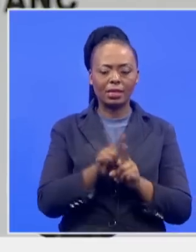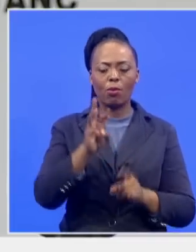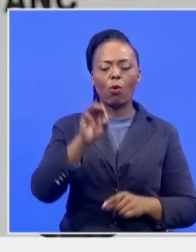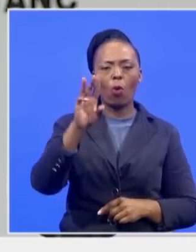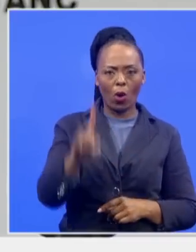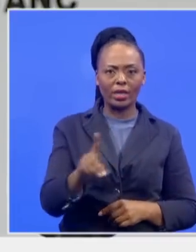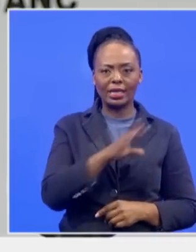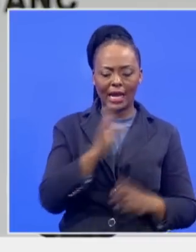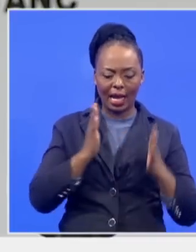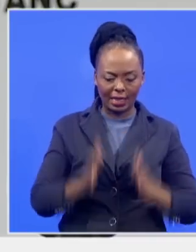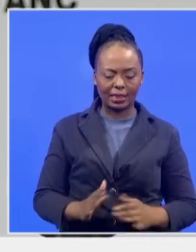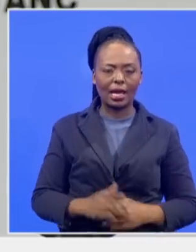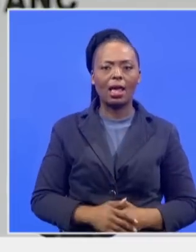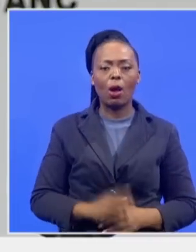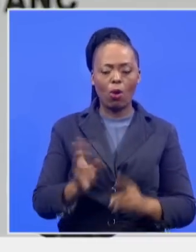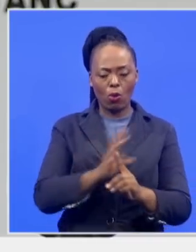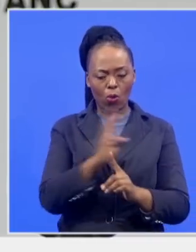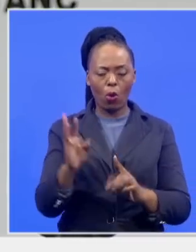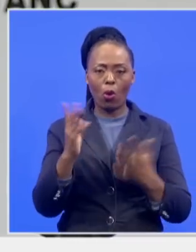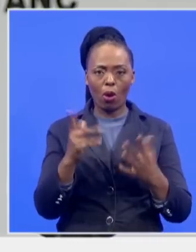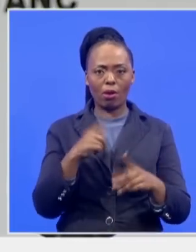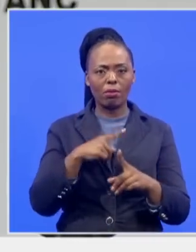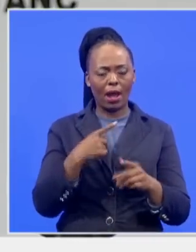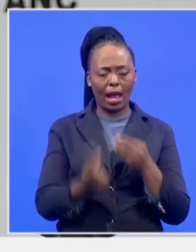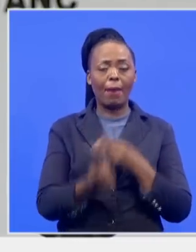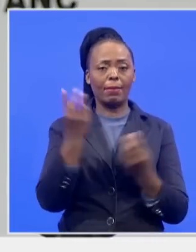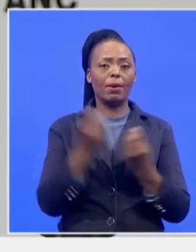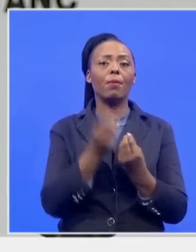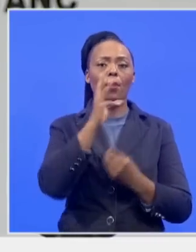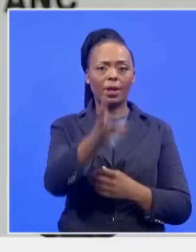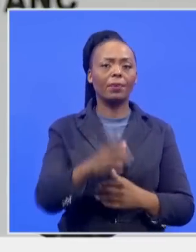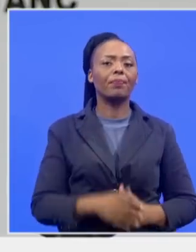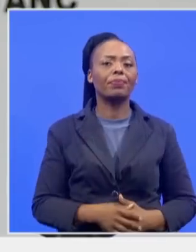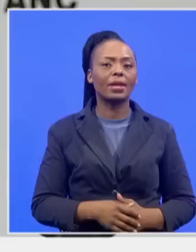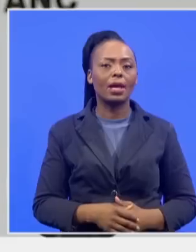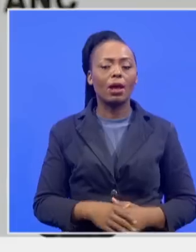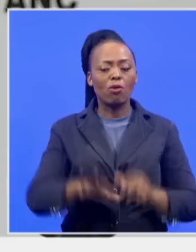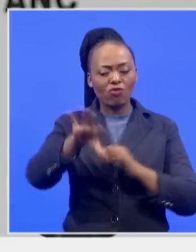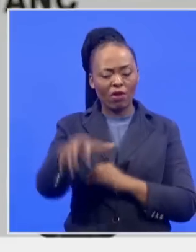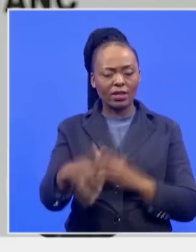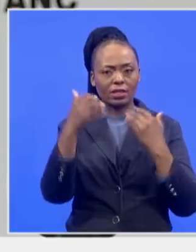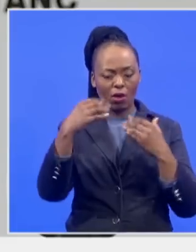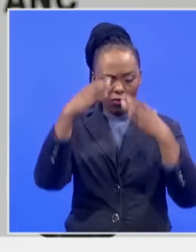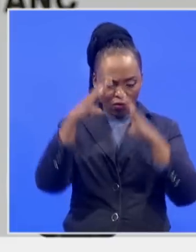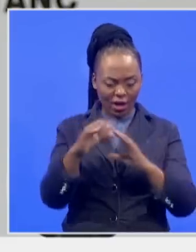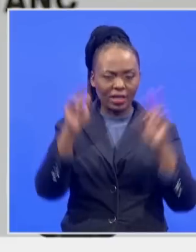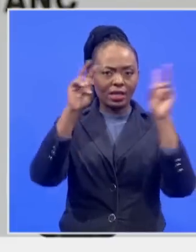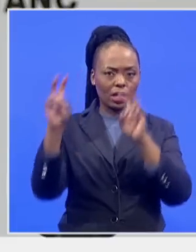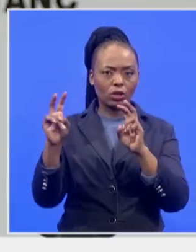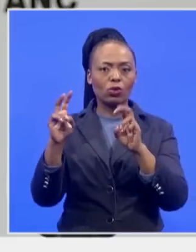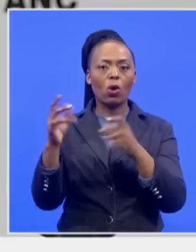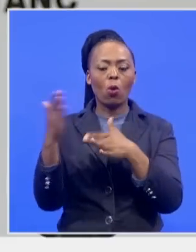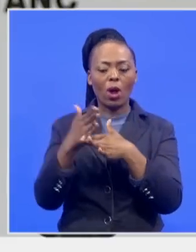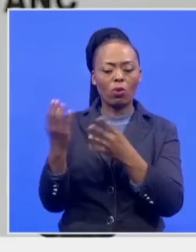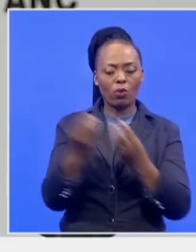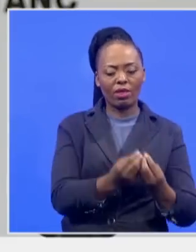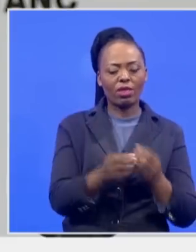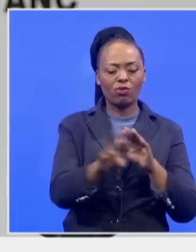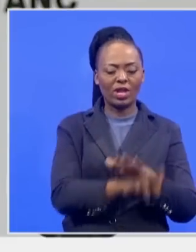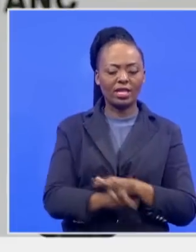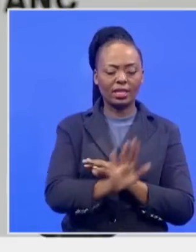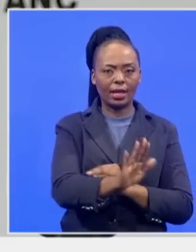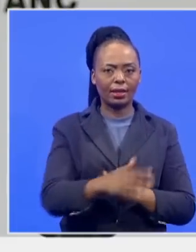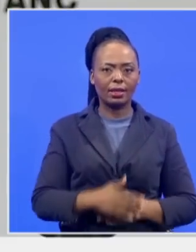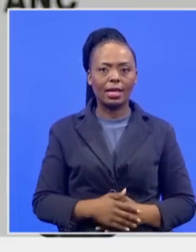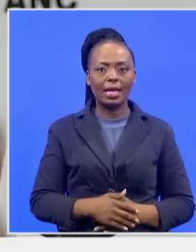face consequences. That's what is going to happen. So the province is dealing with the matter together with the region. So what different